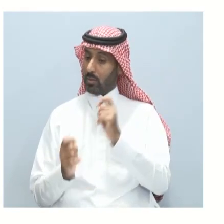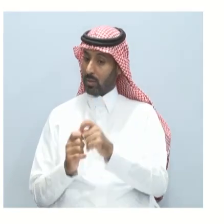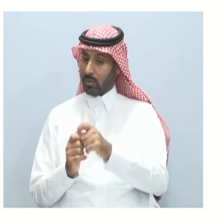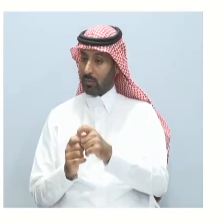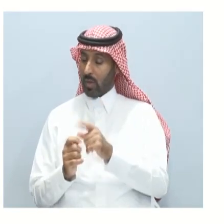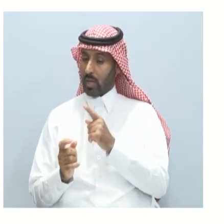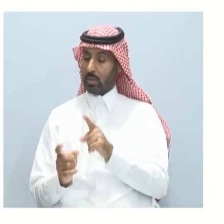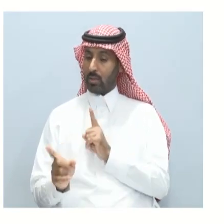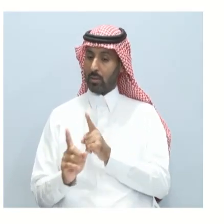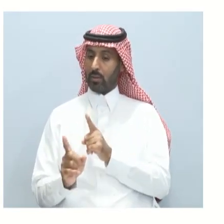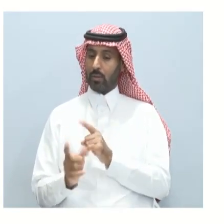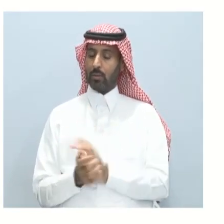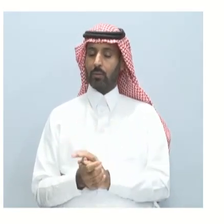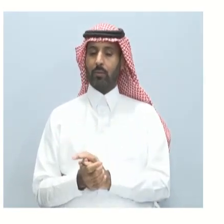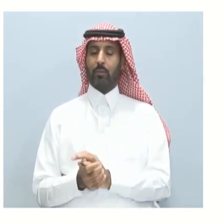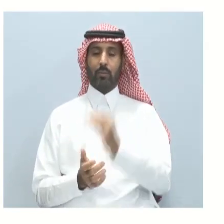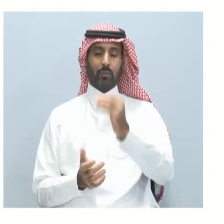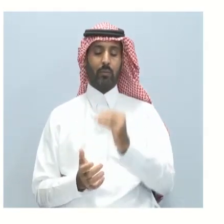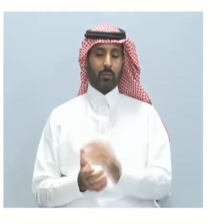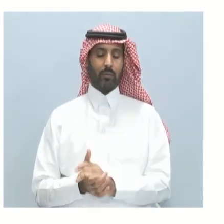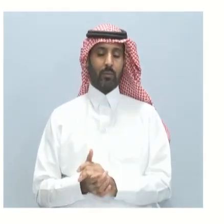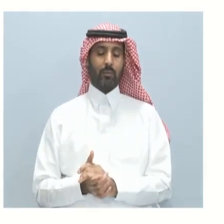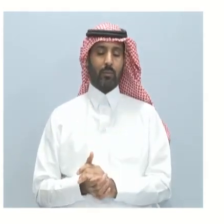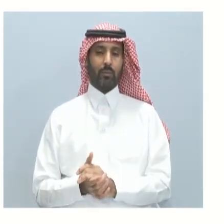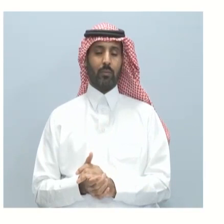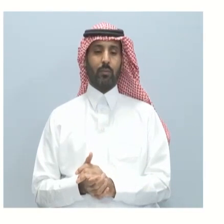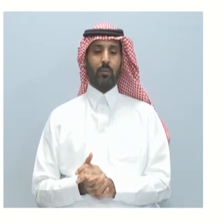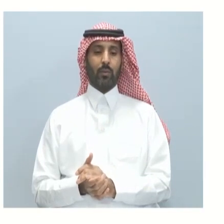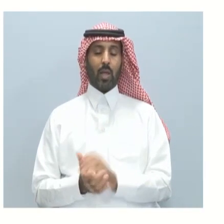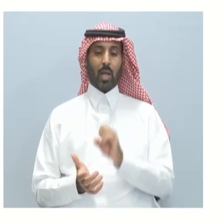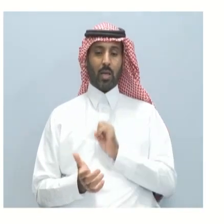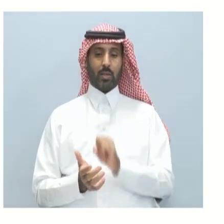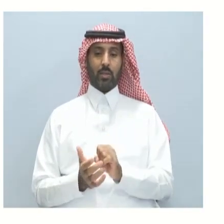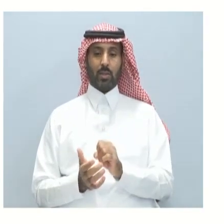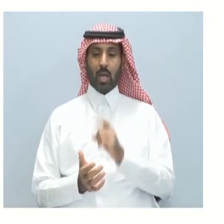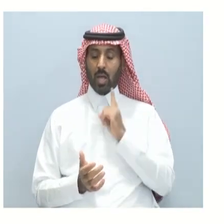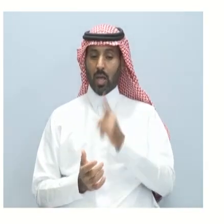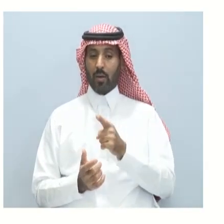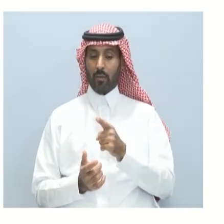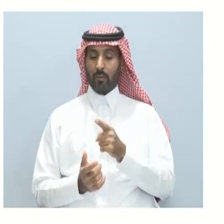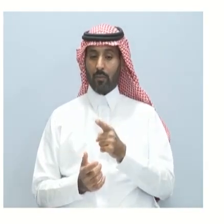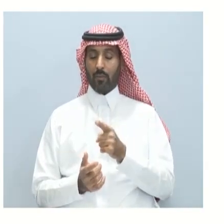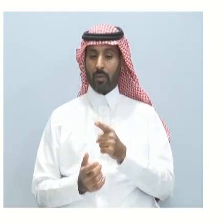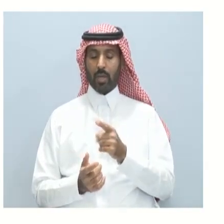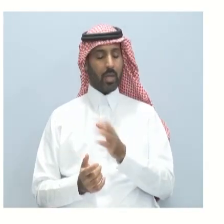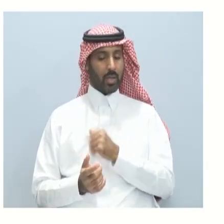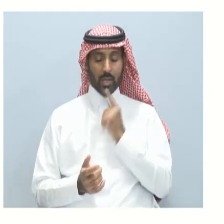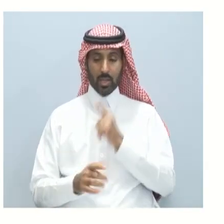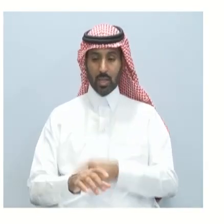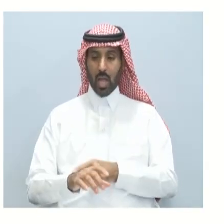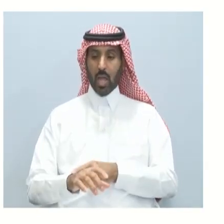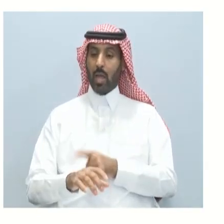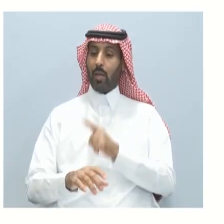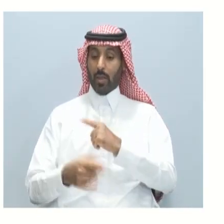advice. So here in this part, you can see that I used words or connectors like anytime. I